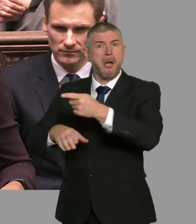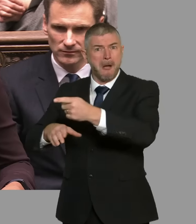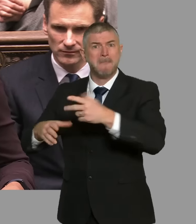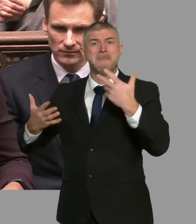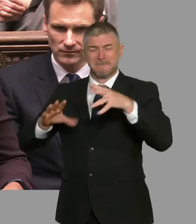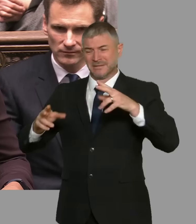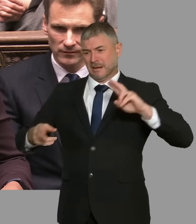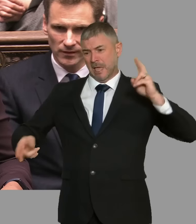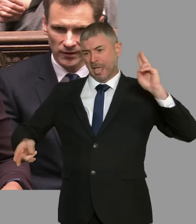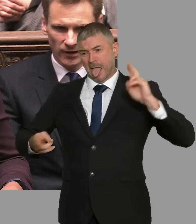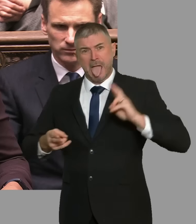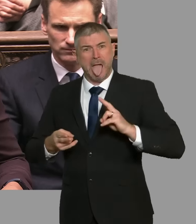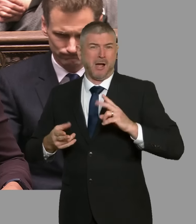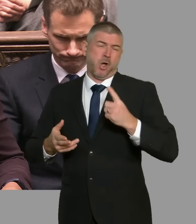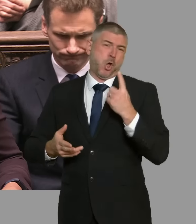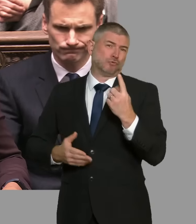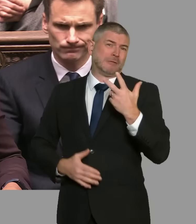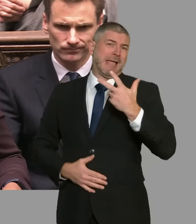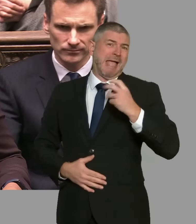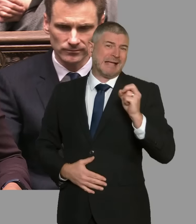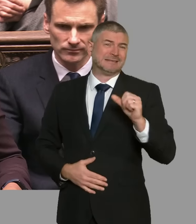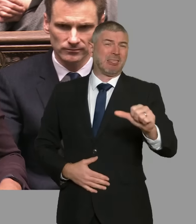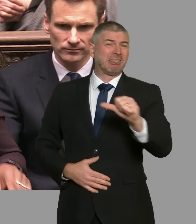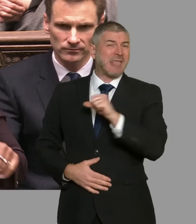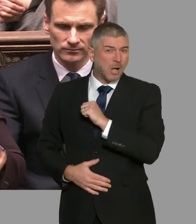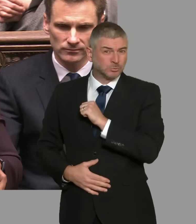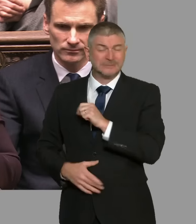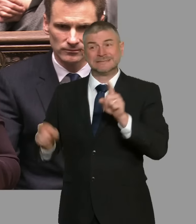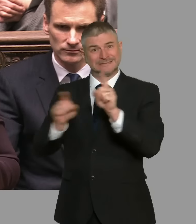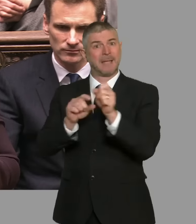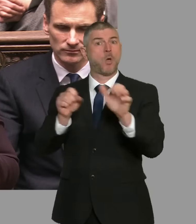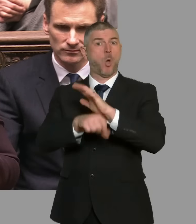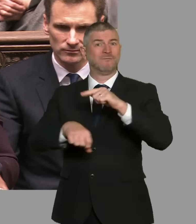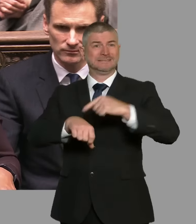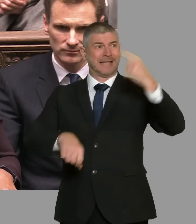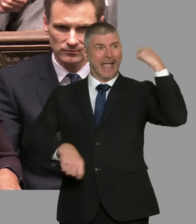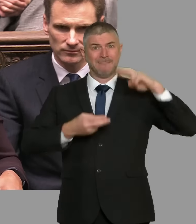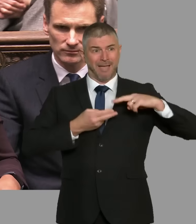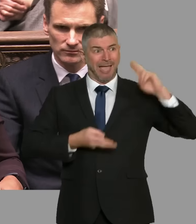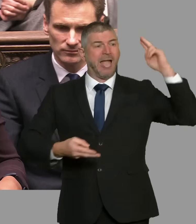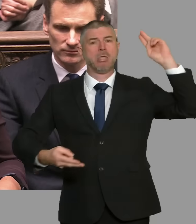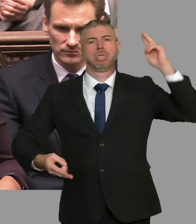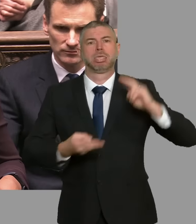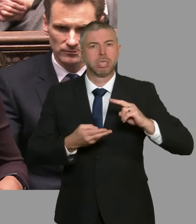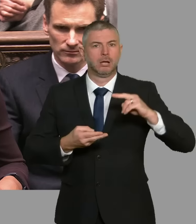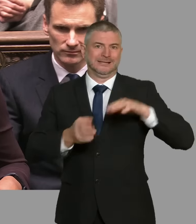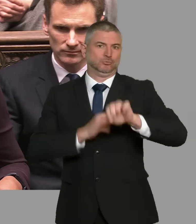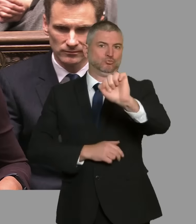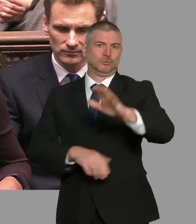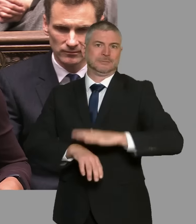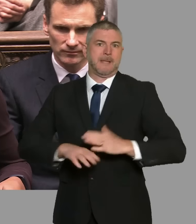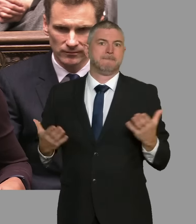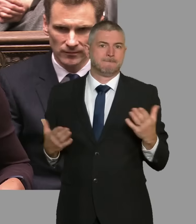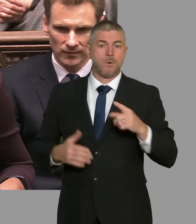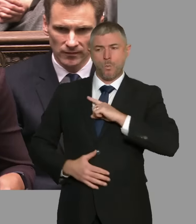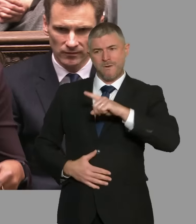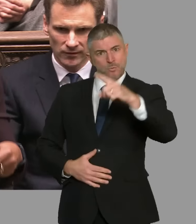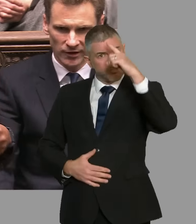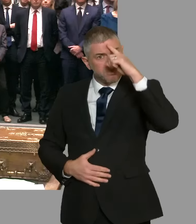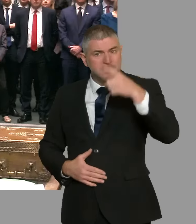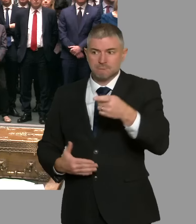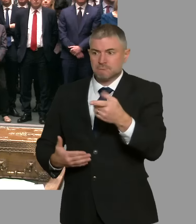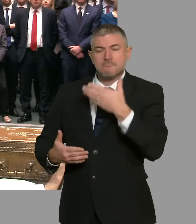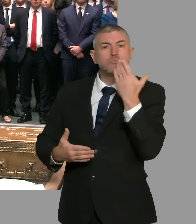180,000 jobs lost, Mr. Speaker. Why does the Prime Minister think that unemployment has risen every single month since Labour took